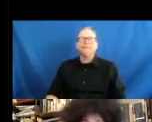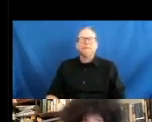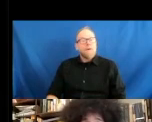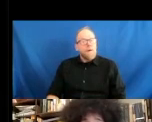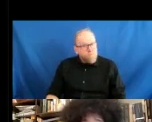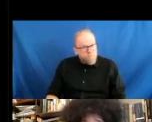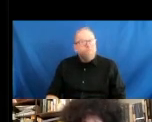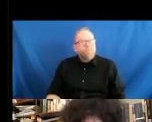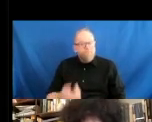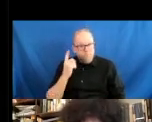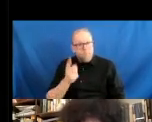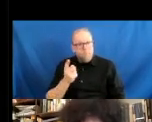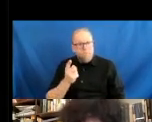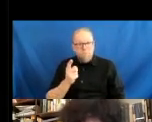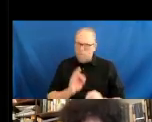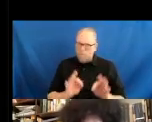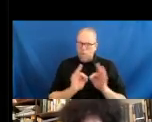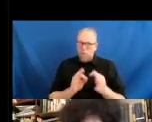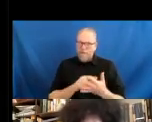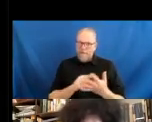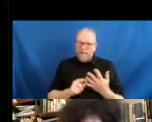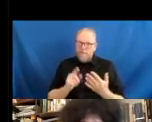So here are the main factors to consider.